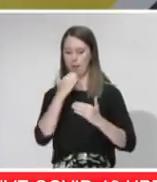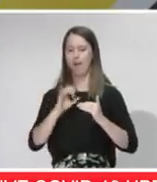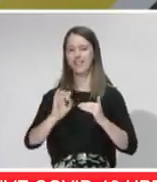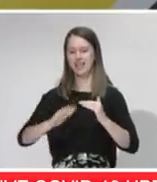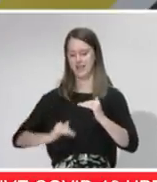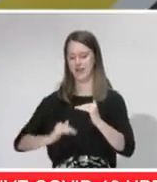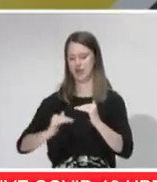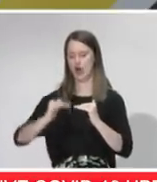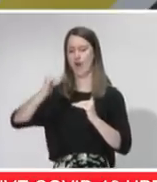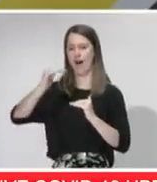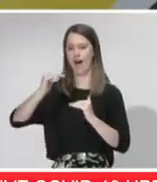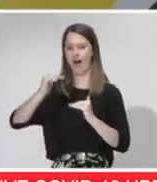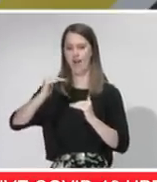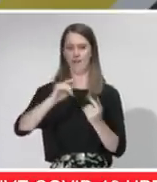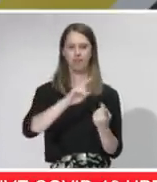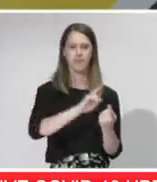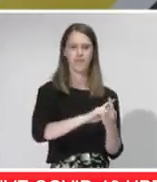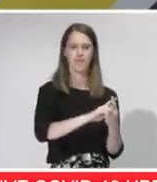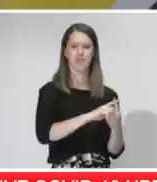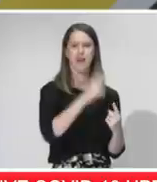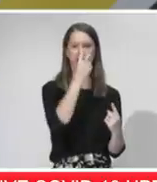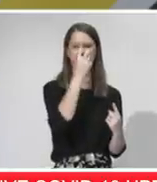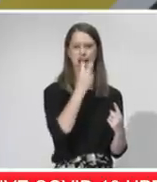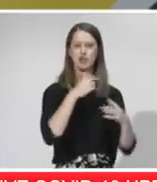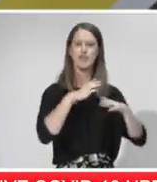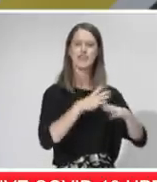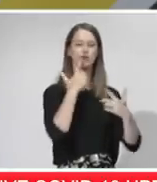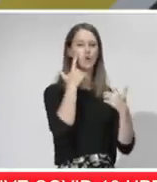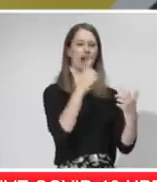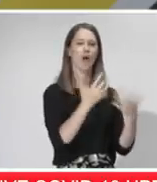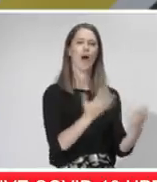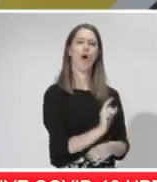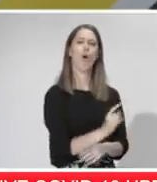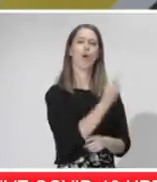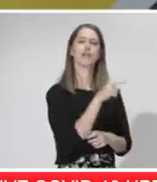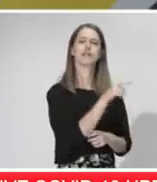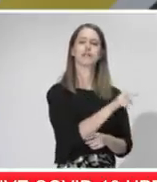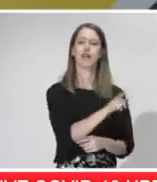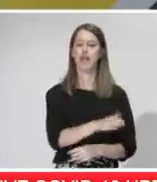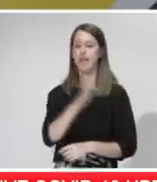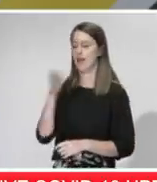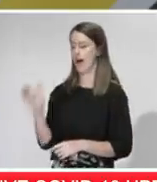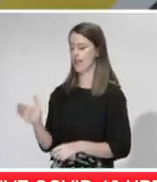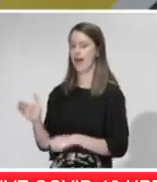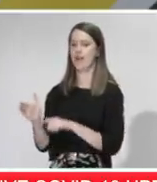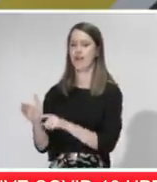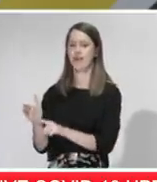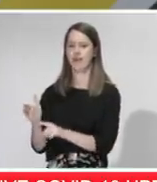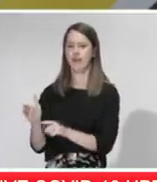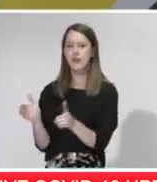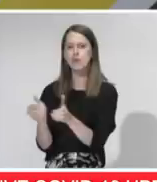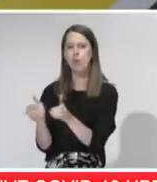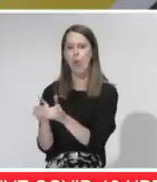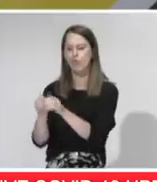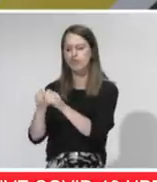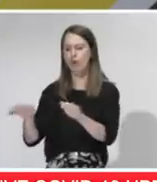10 cases. One of these is in an aged residential care facility in Auckland, and the other is a